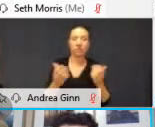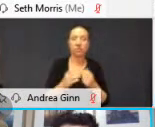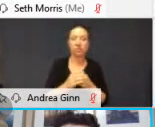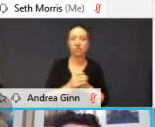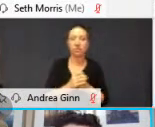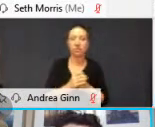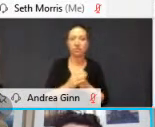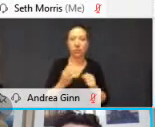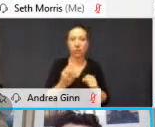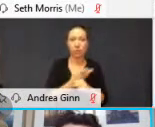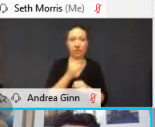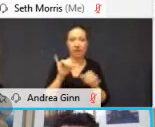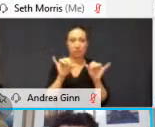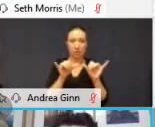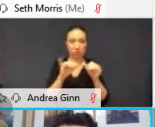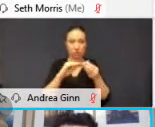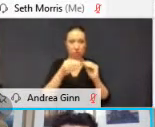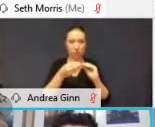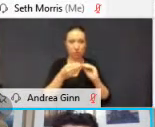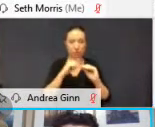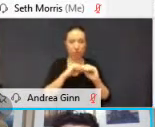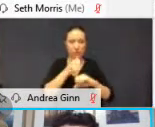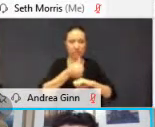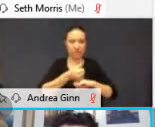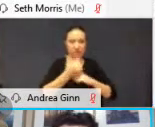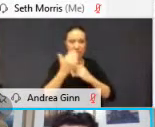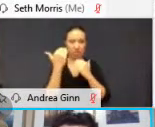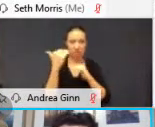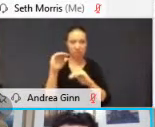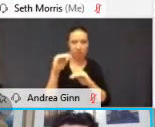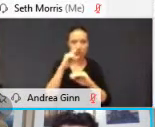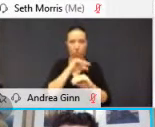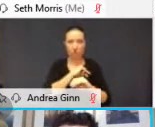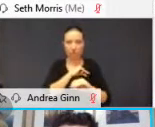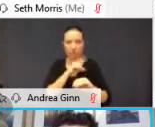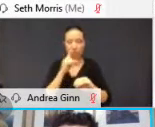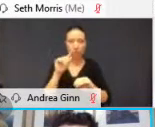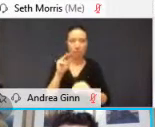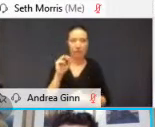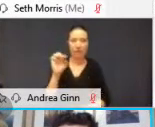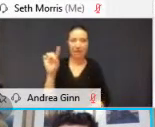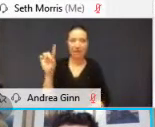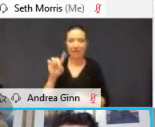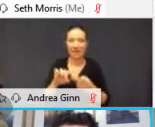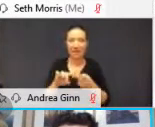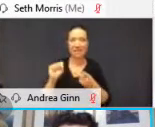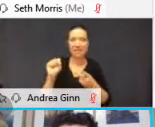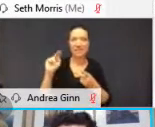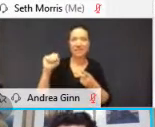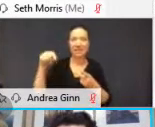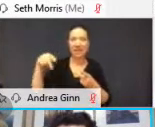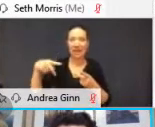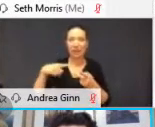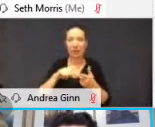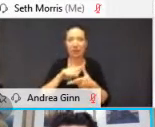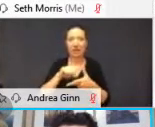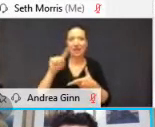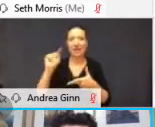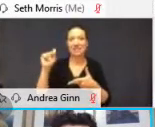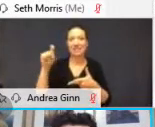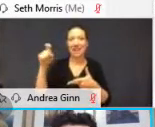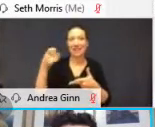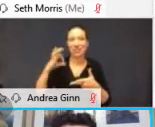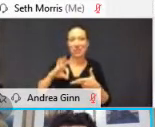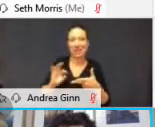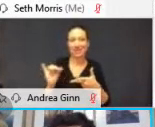thresholds in Medicaid, SNAP, as well as for tax credits that are used to help pay for